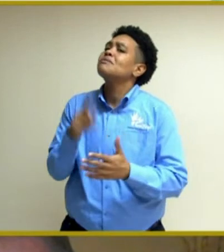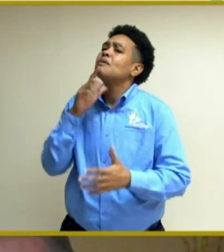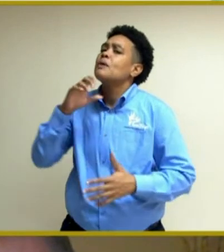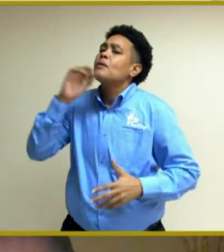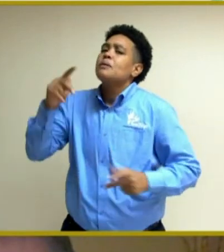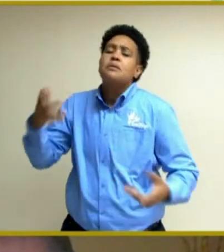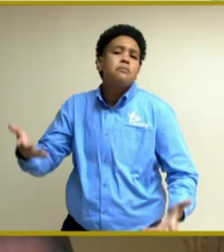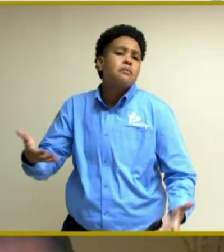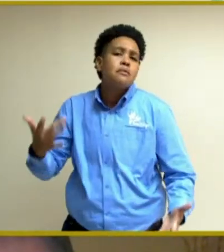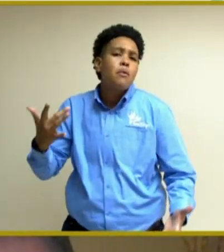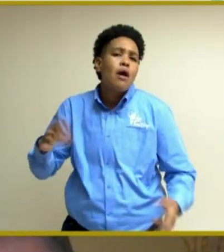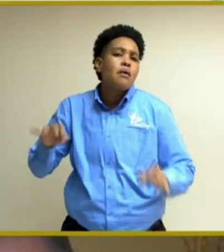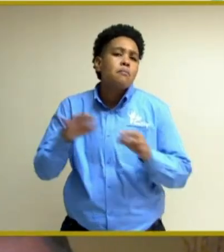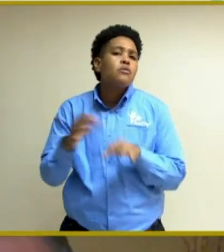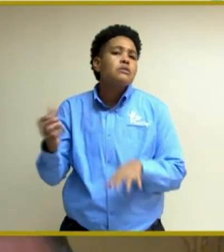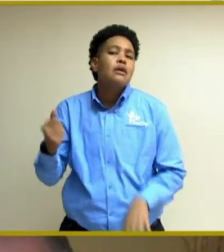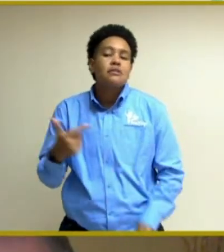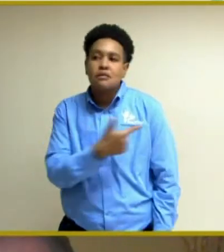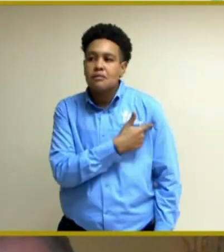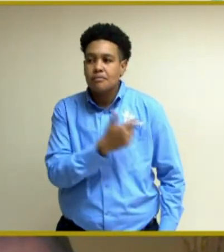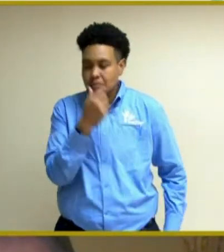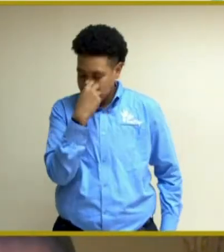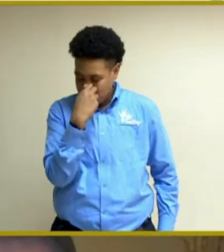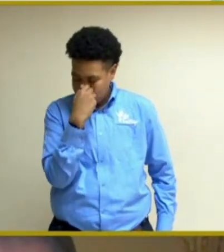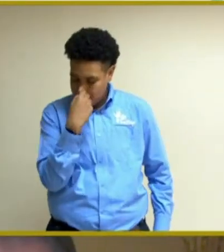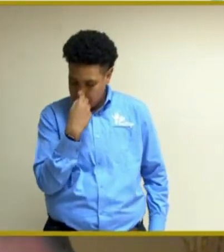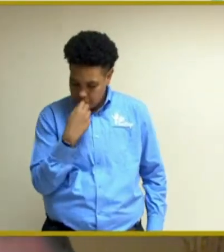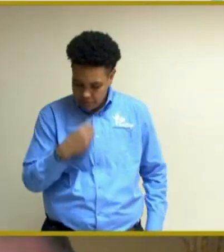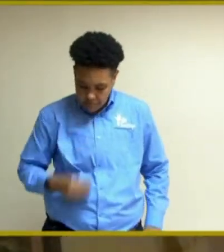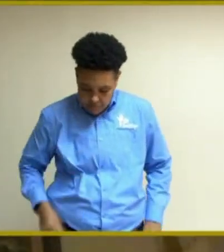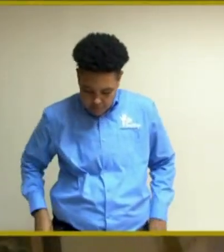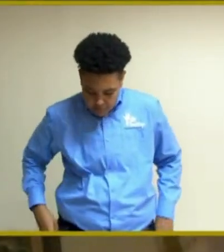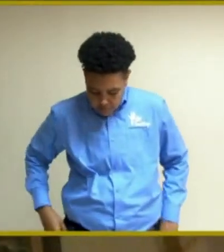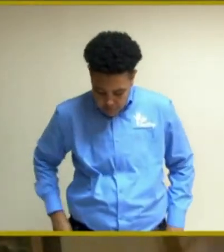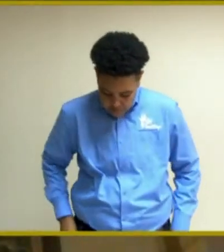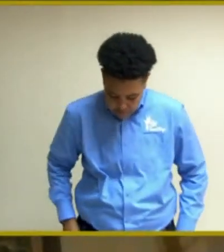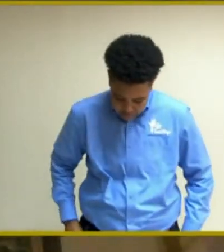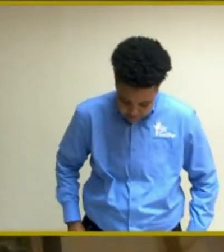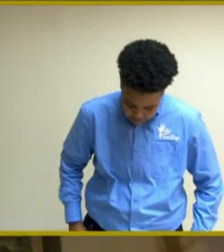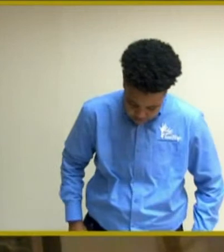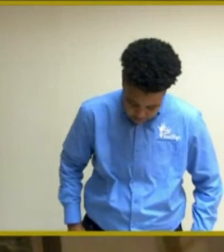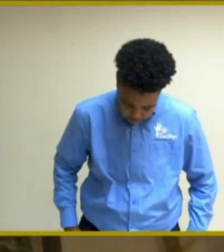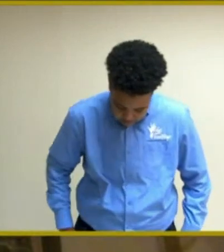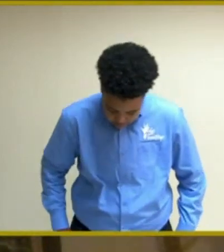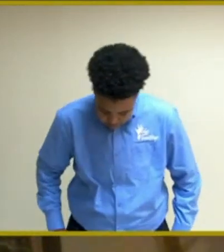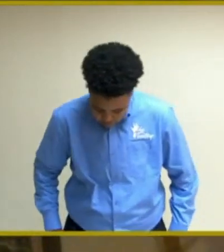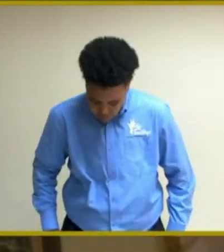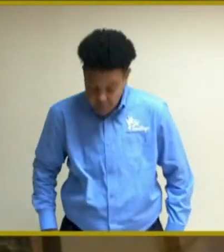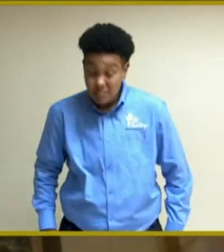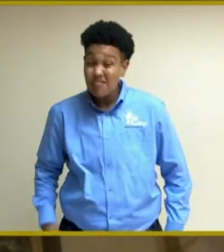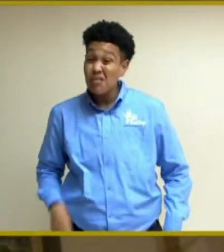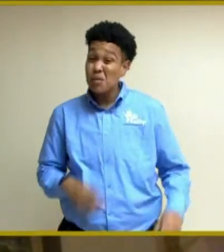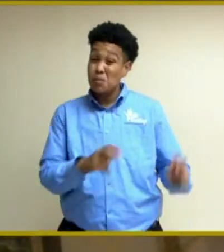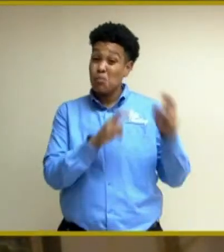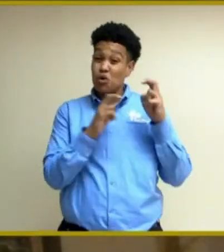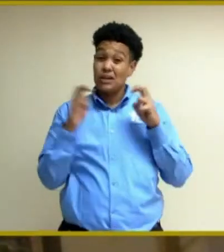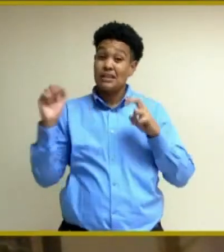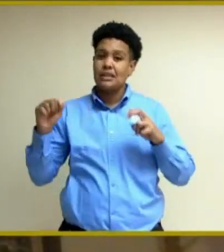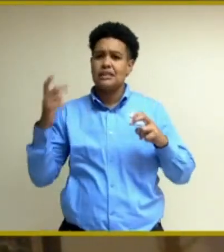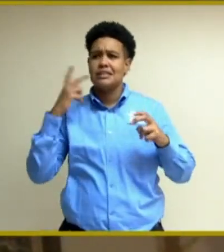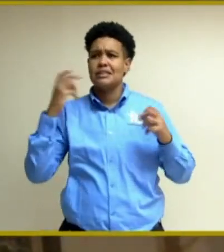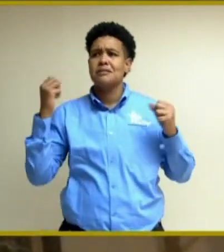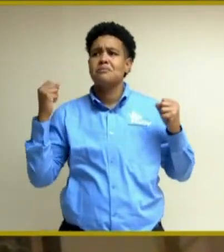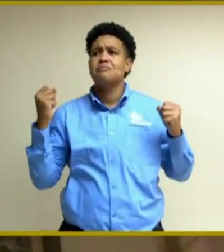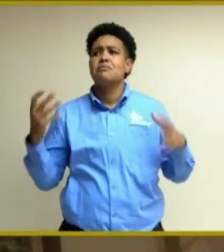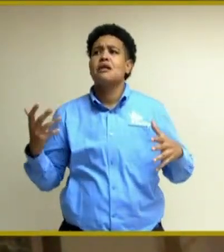take it. The mortality, yes. There's also, we are seeing tremendous depression